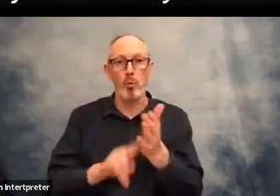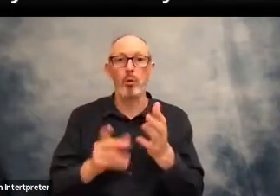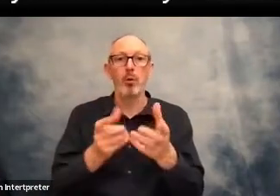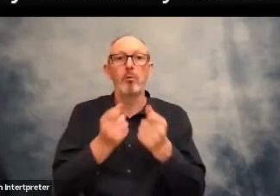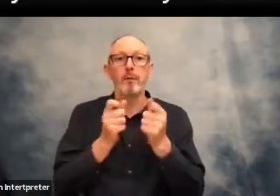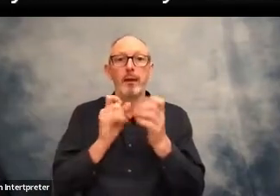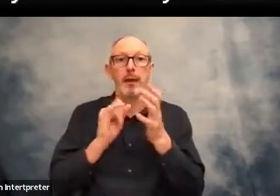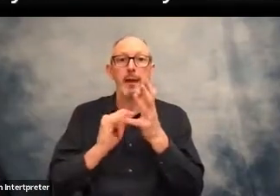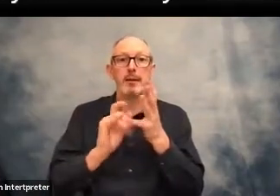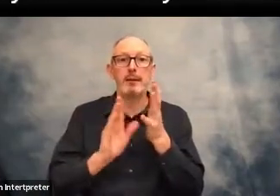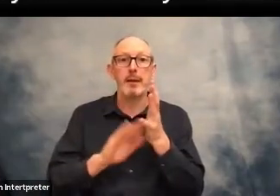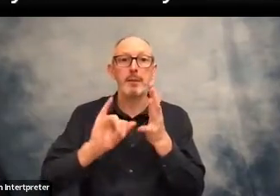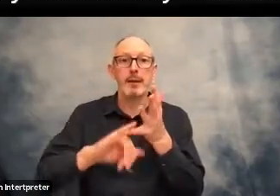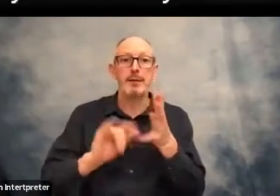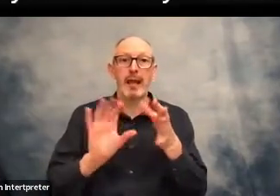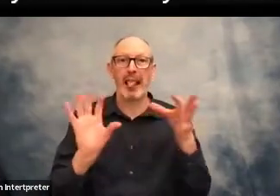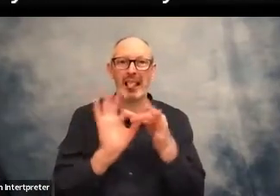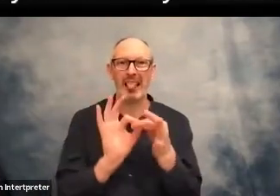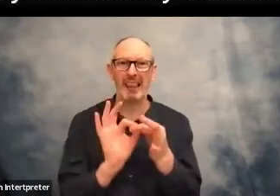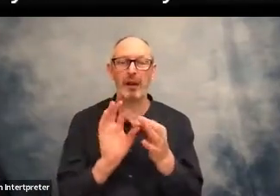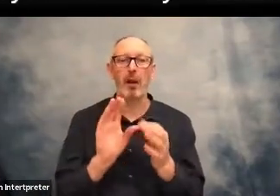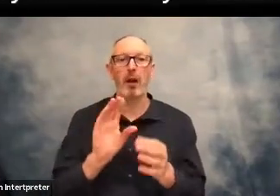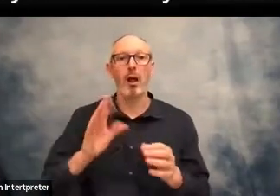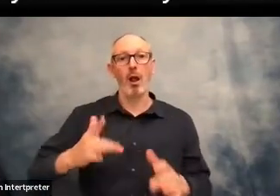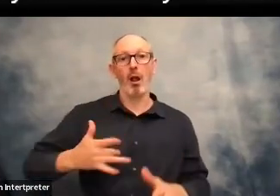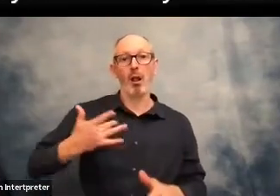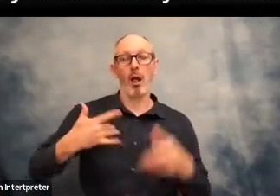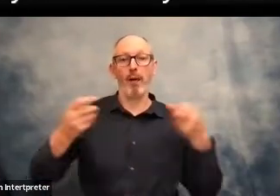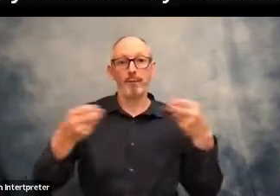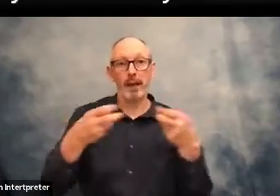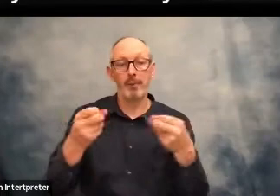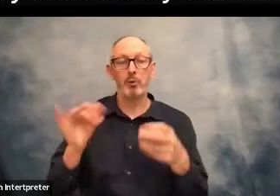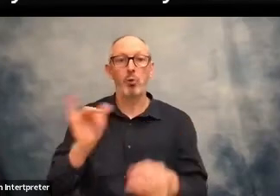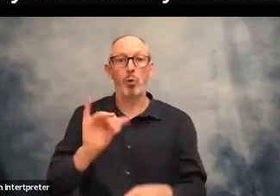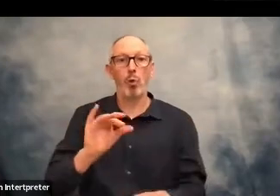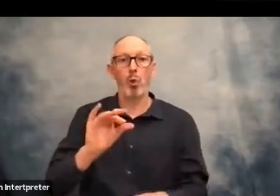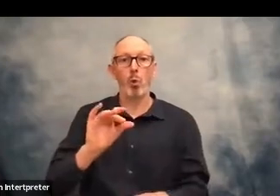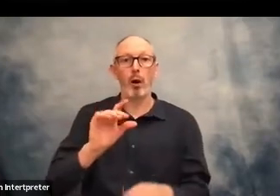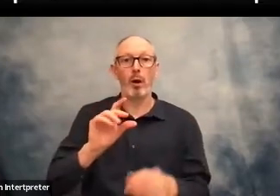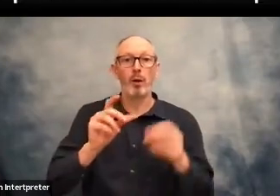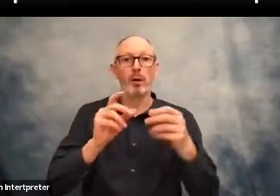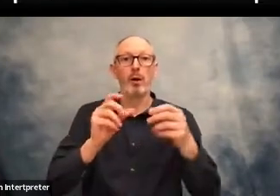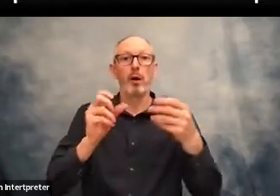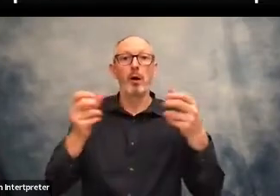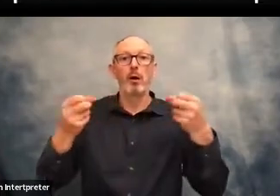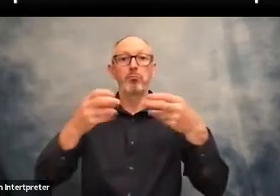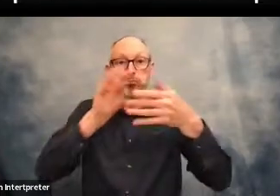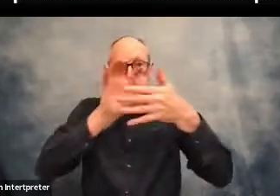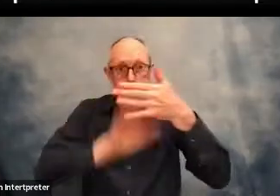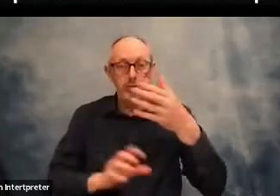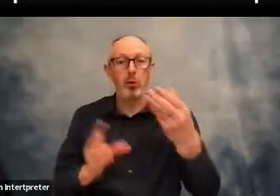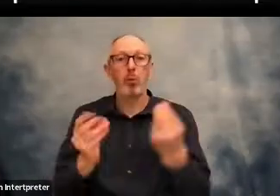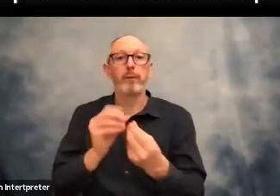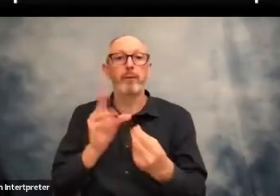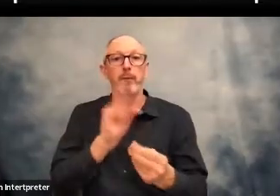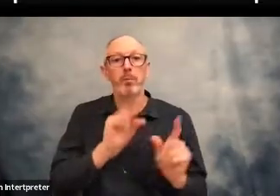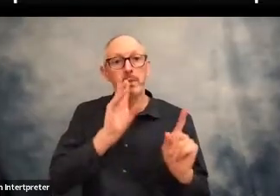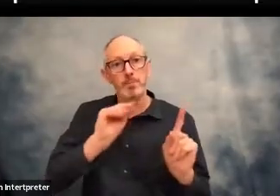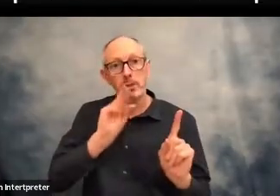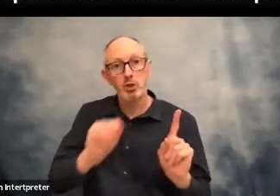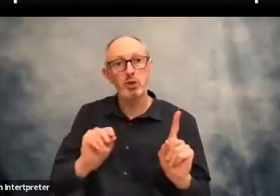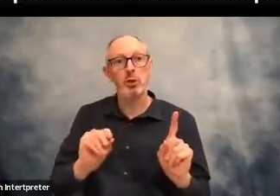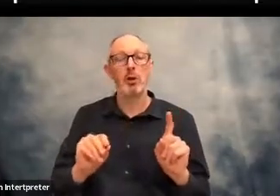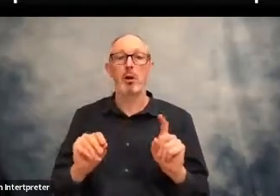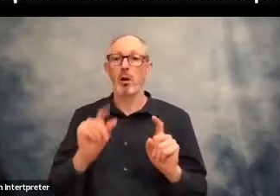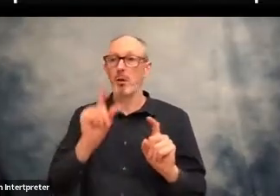live captions and text-to-speech built directly into every conversation. With Dory Personal Phone, people can make and